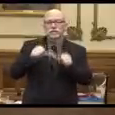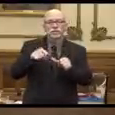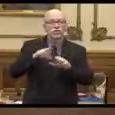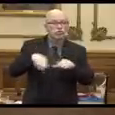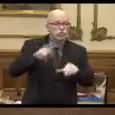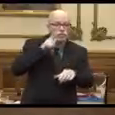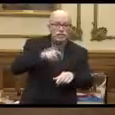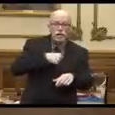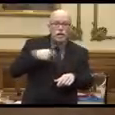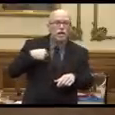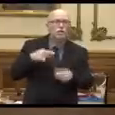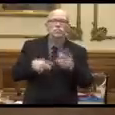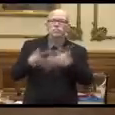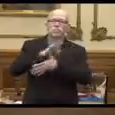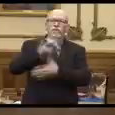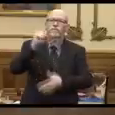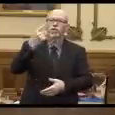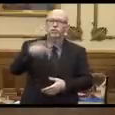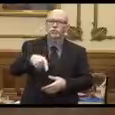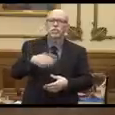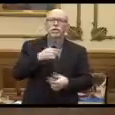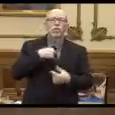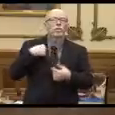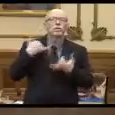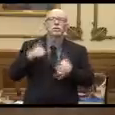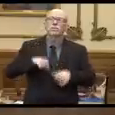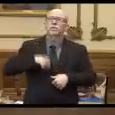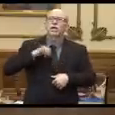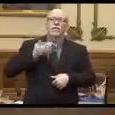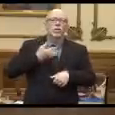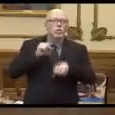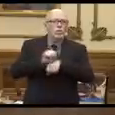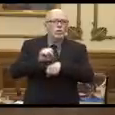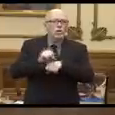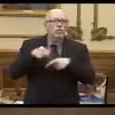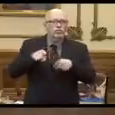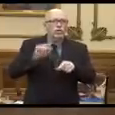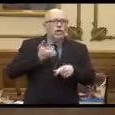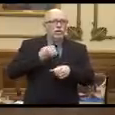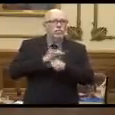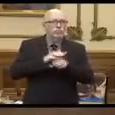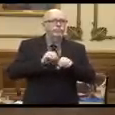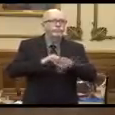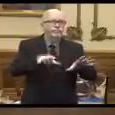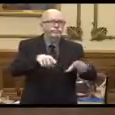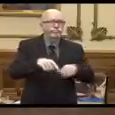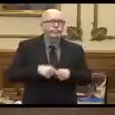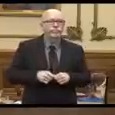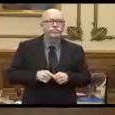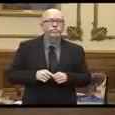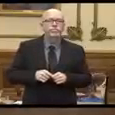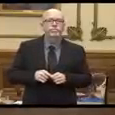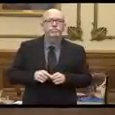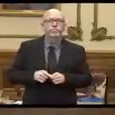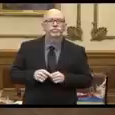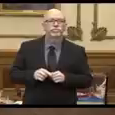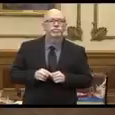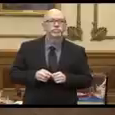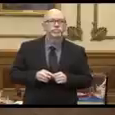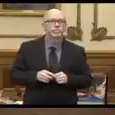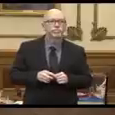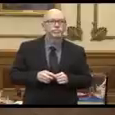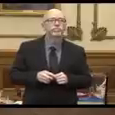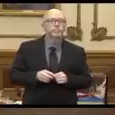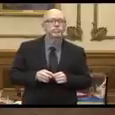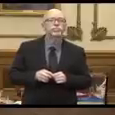us first, and I'm immensely proud of the work they continue to do in the midst of the pandemic, behind the scene, heroes.